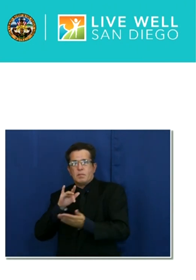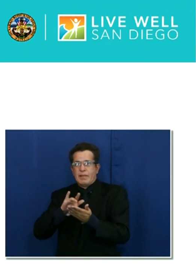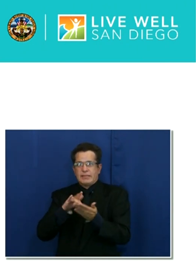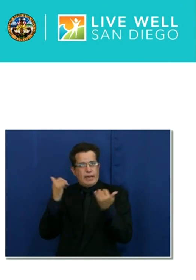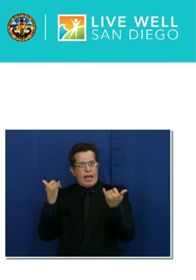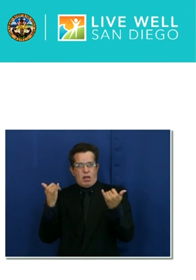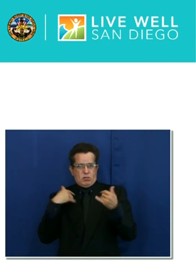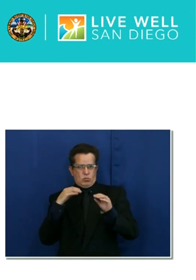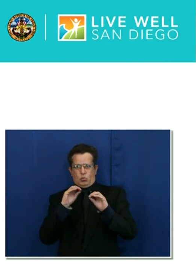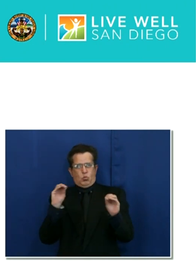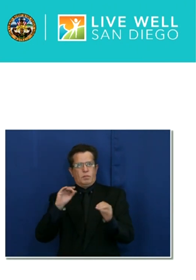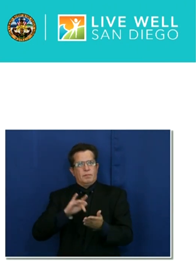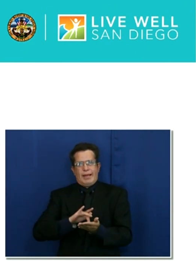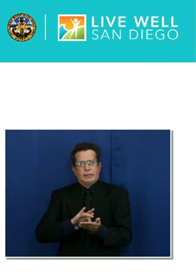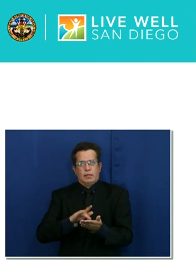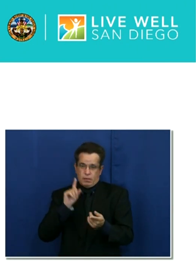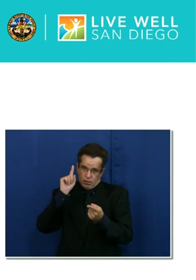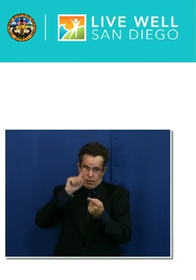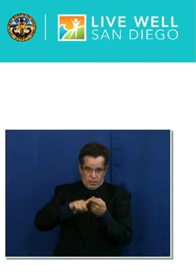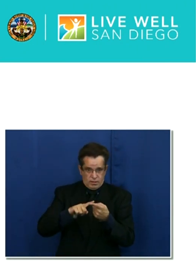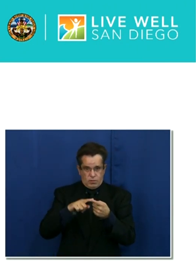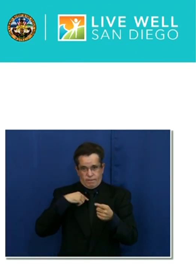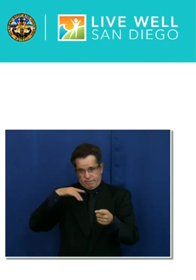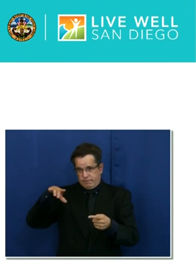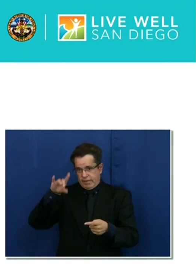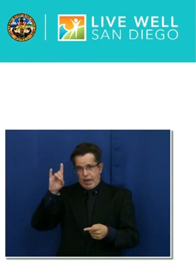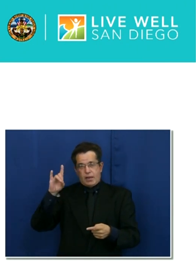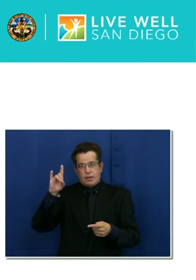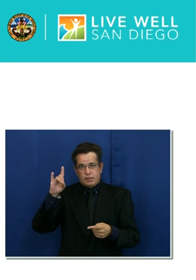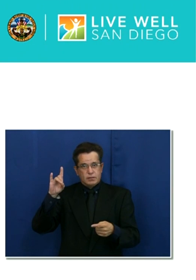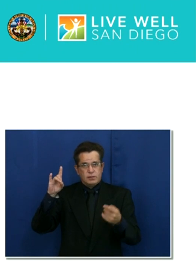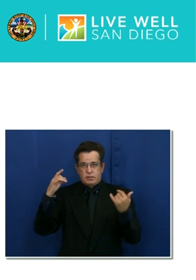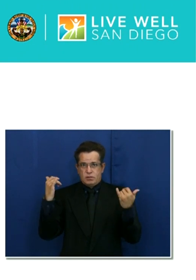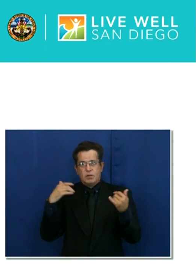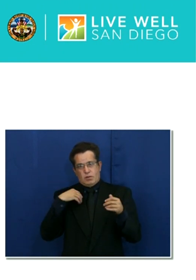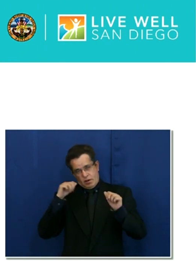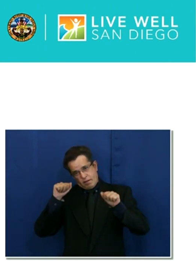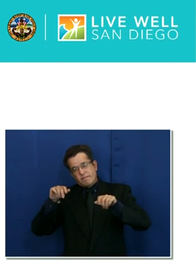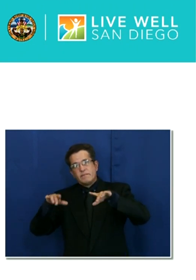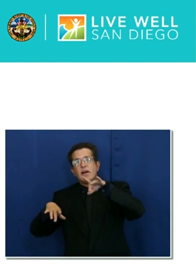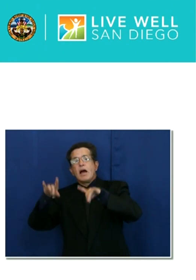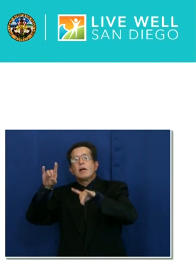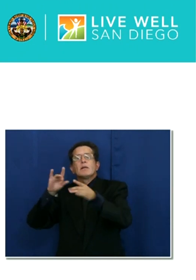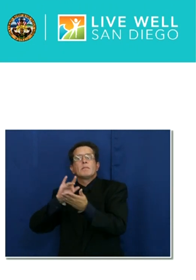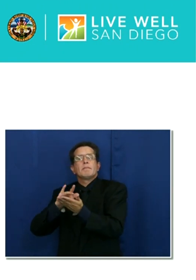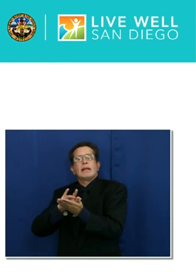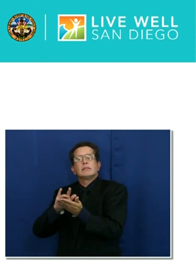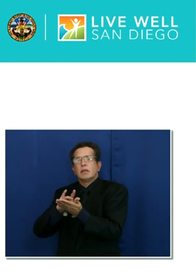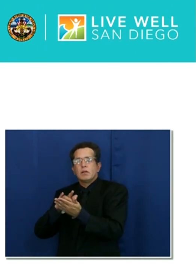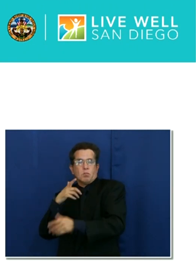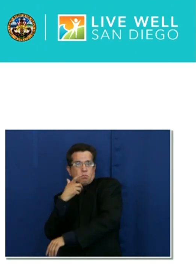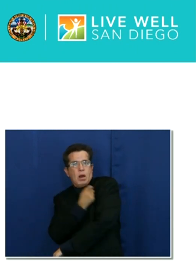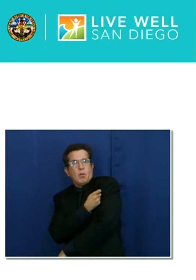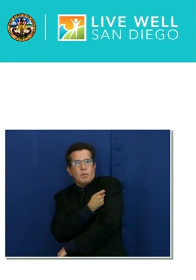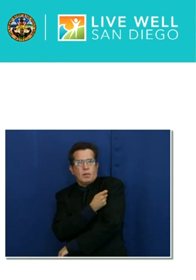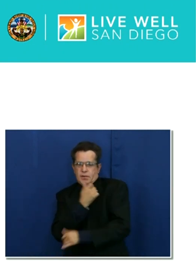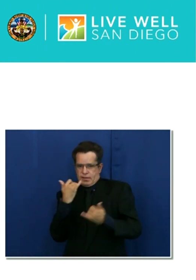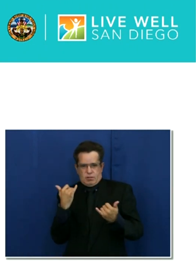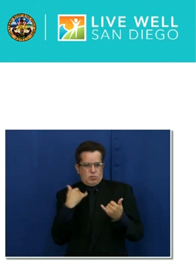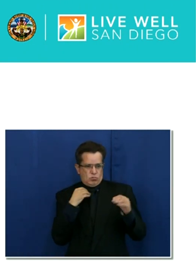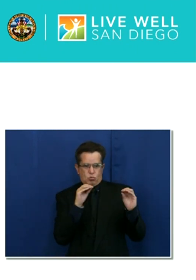the U.S. has a vaccine that can be distributed and herd immunity can be achieved,